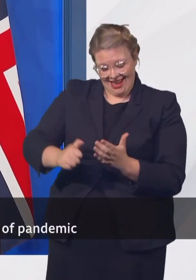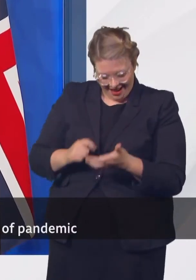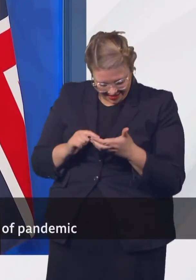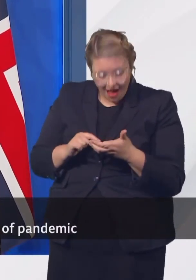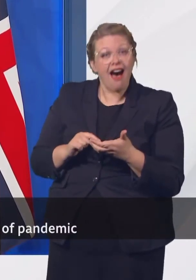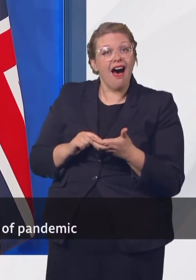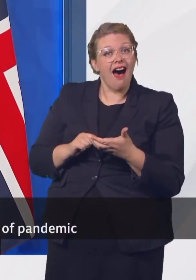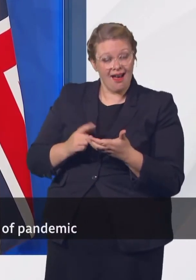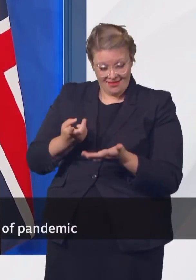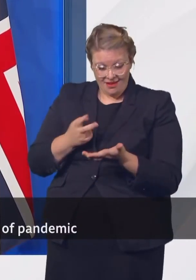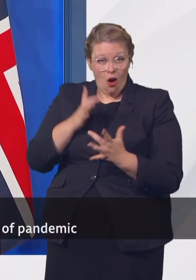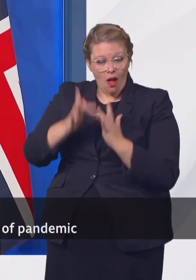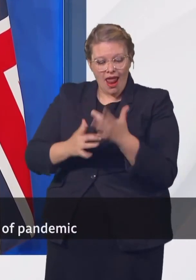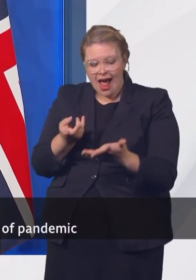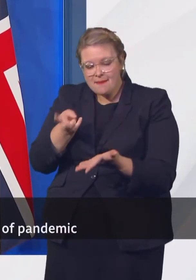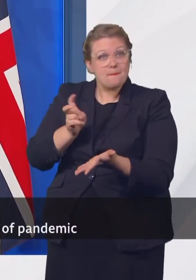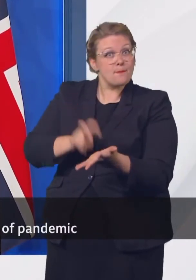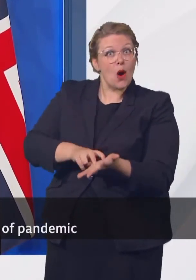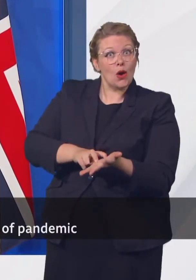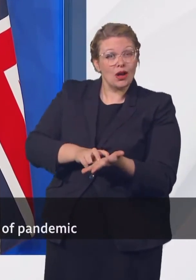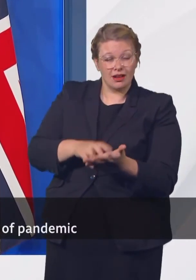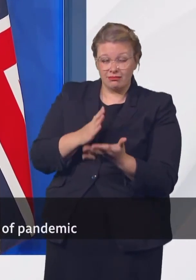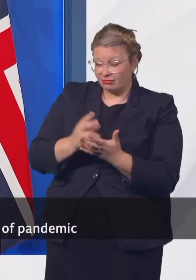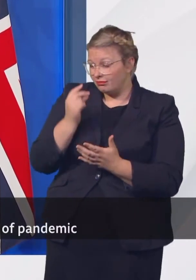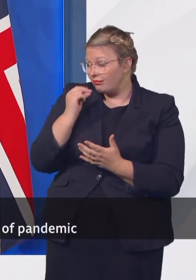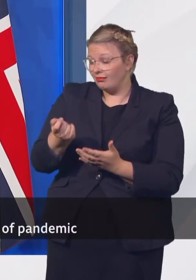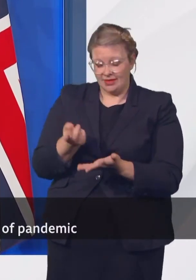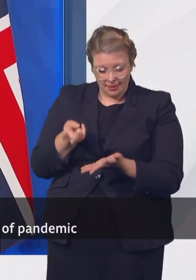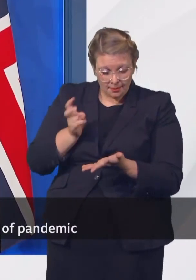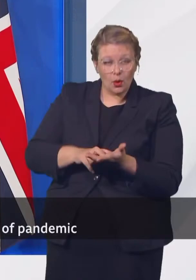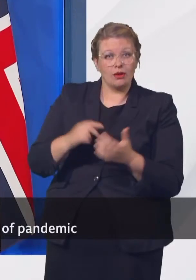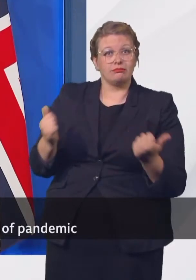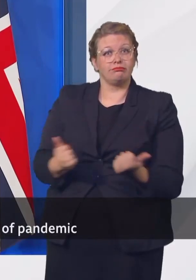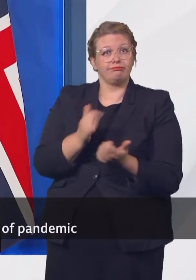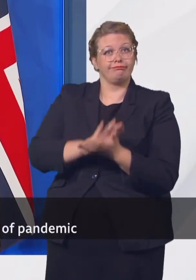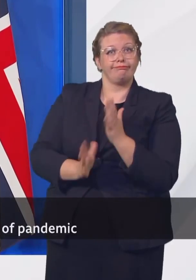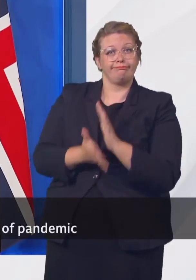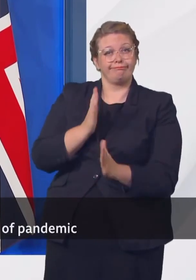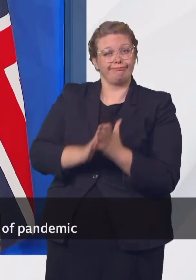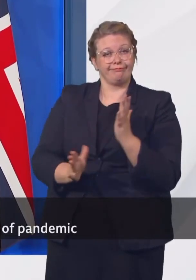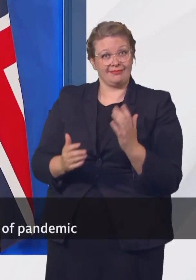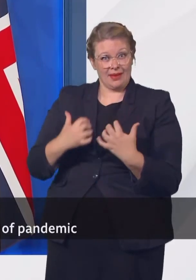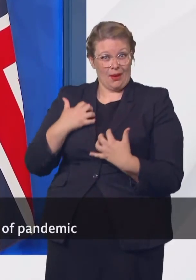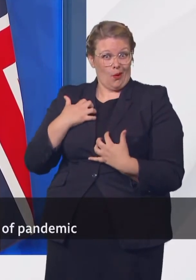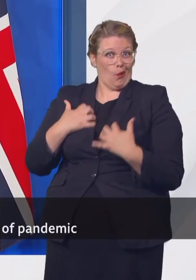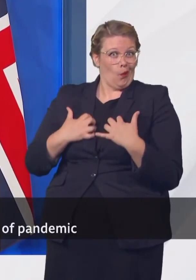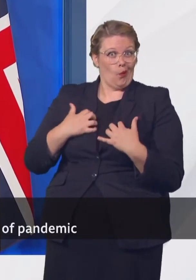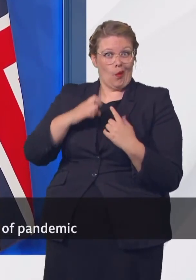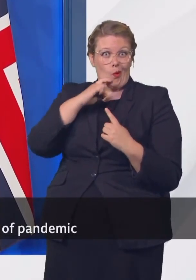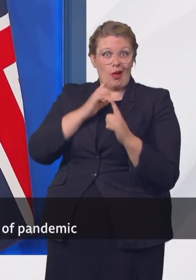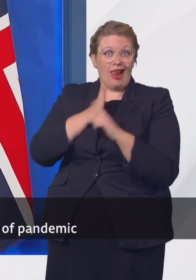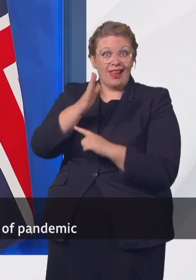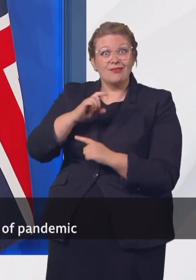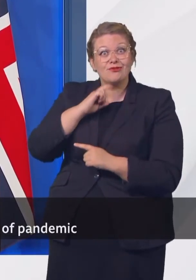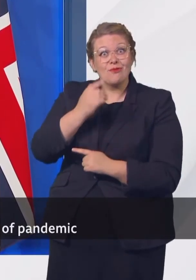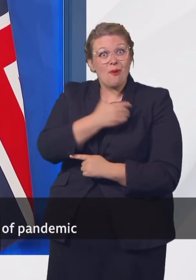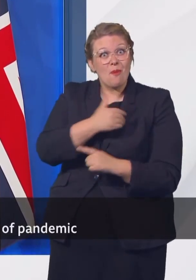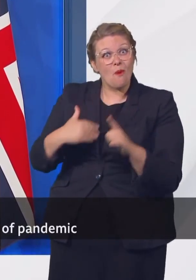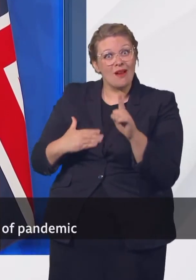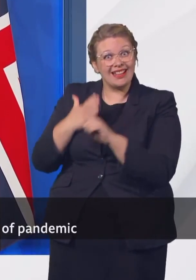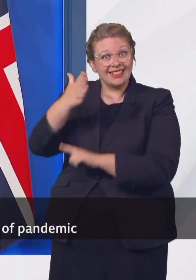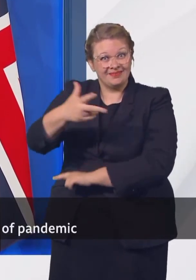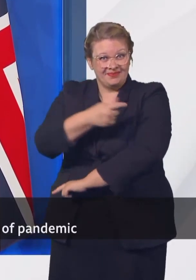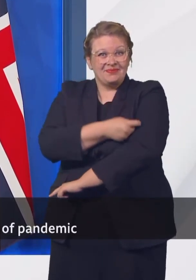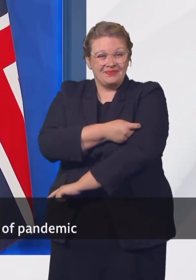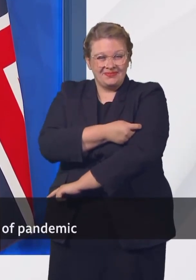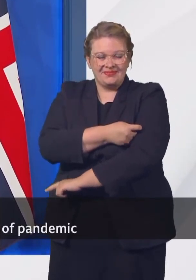for myself. It takes less than a minute, and I'm looking forward to getting my jab first thing tomorrow morning.